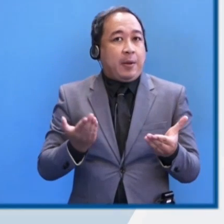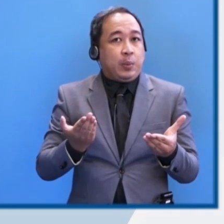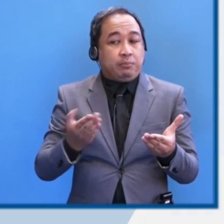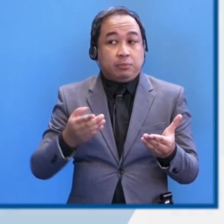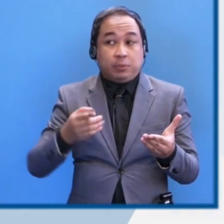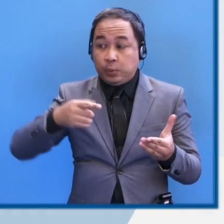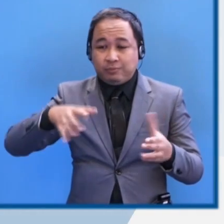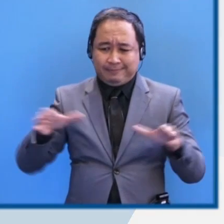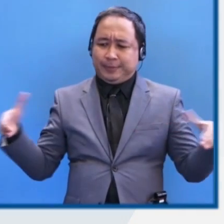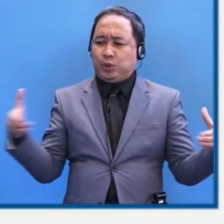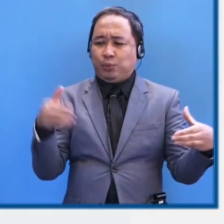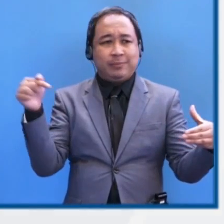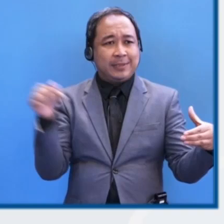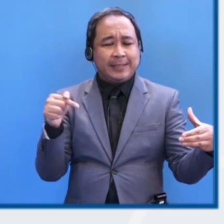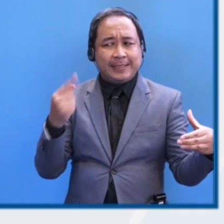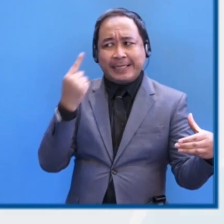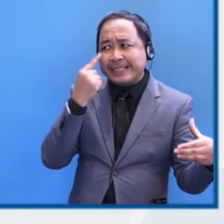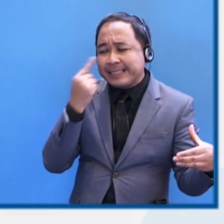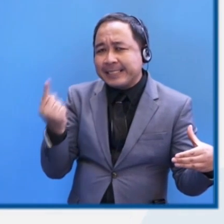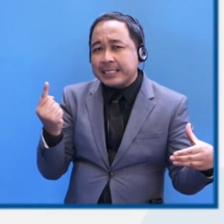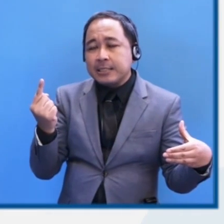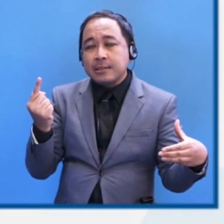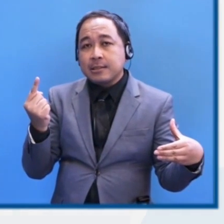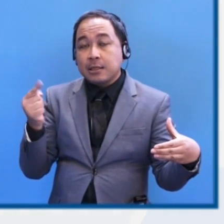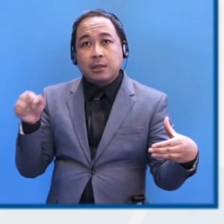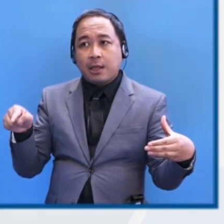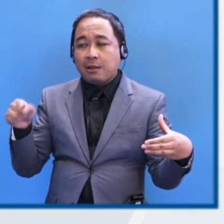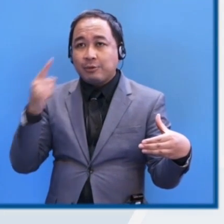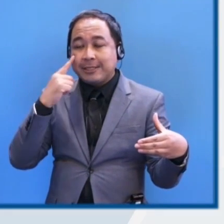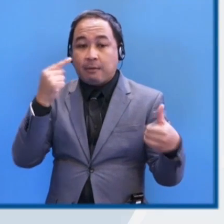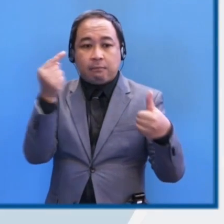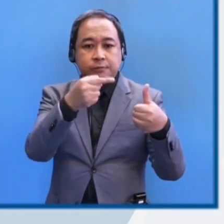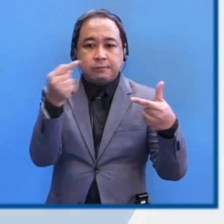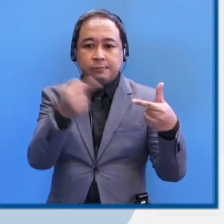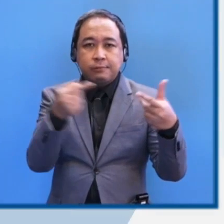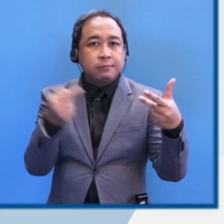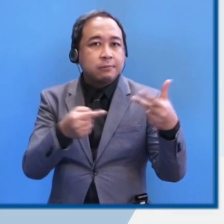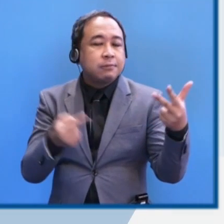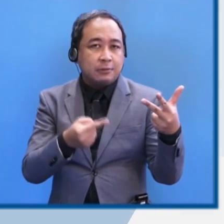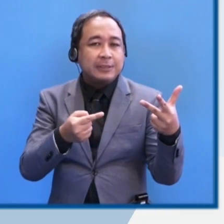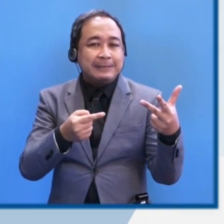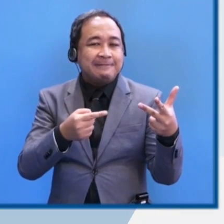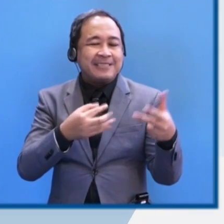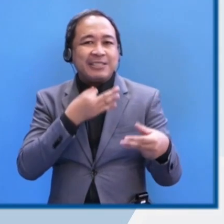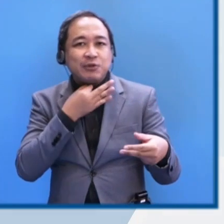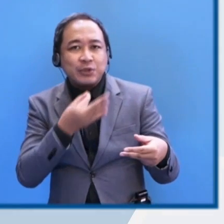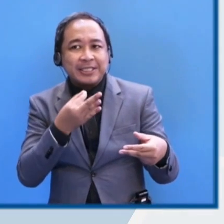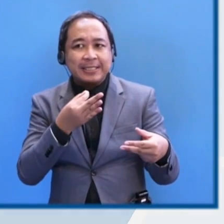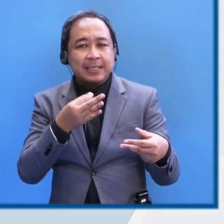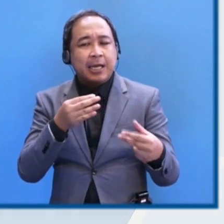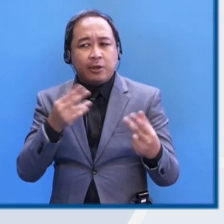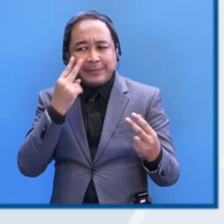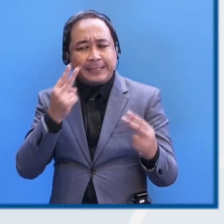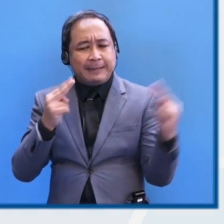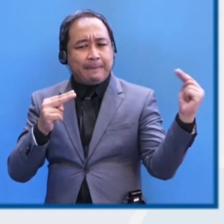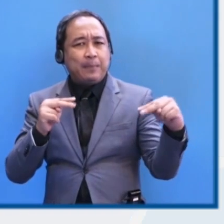see how the various risks are understood from the perspective of